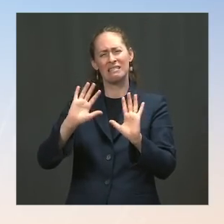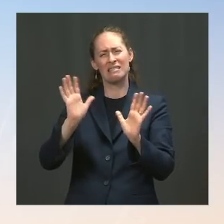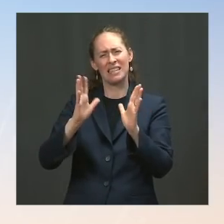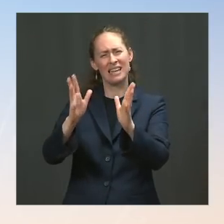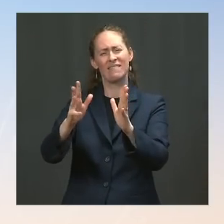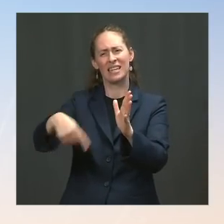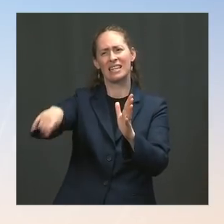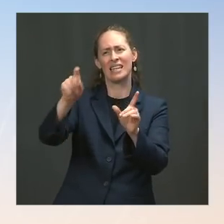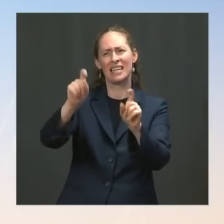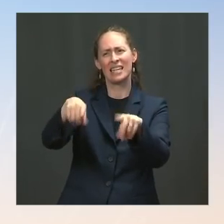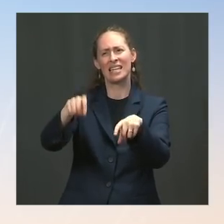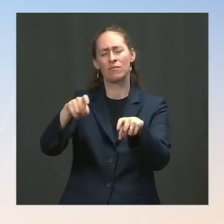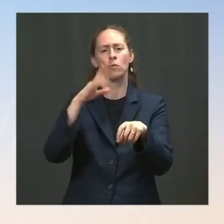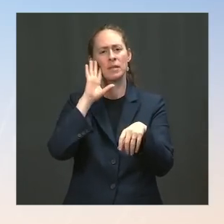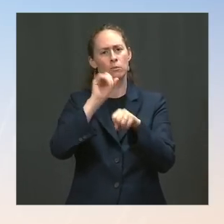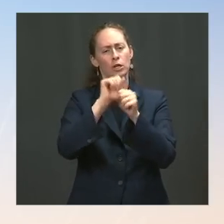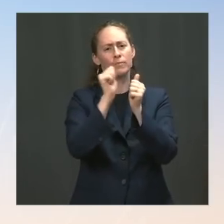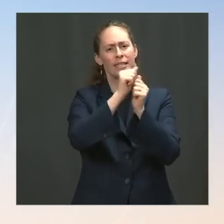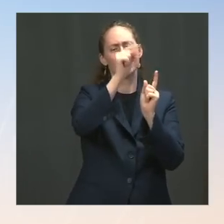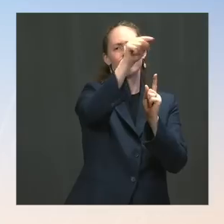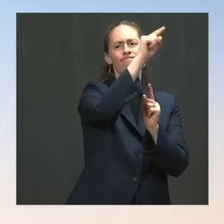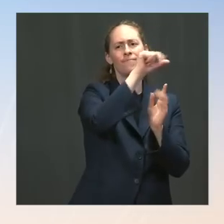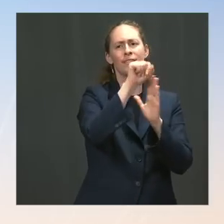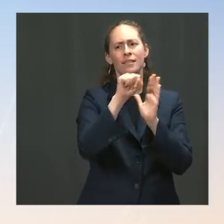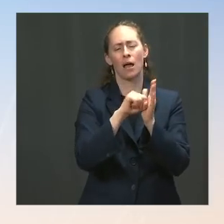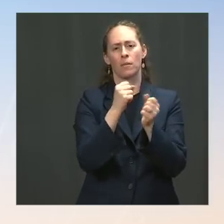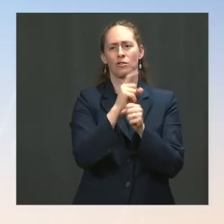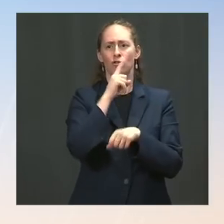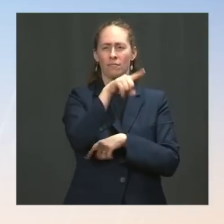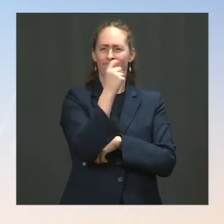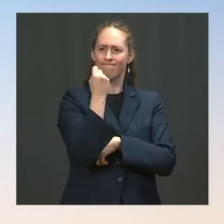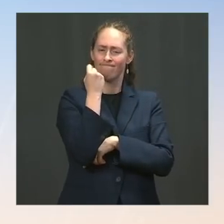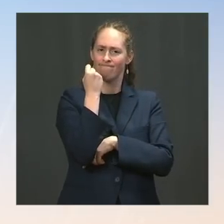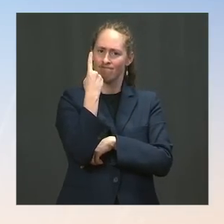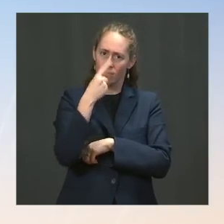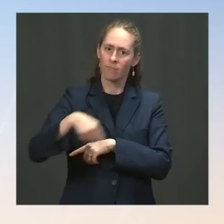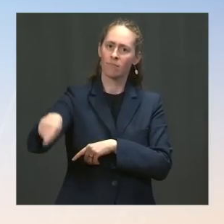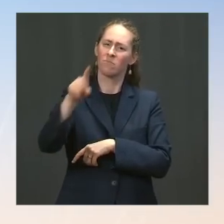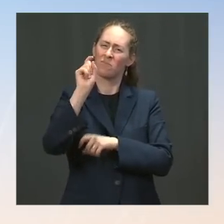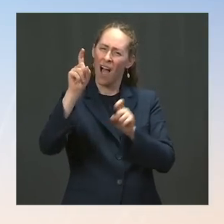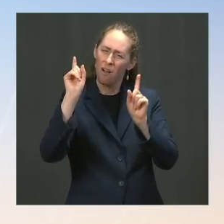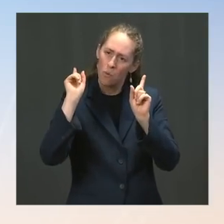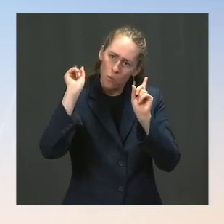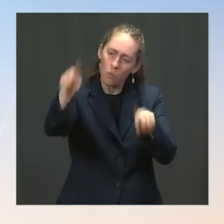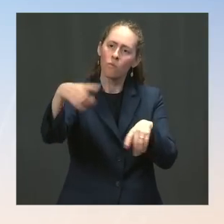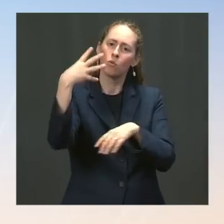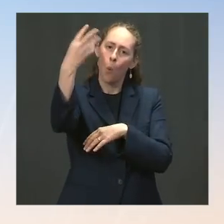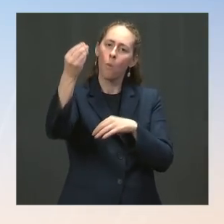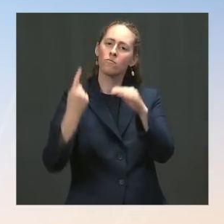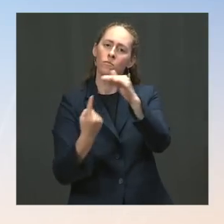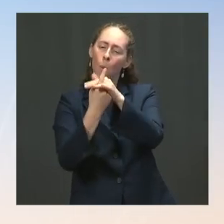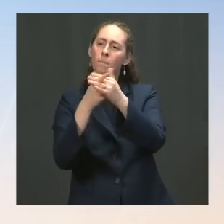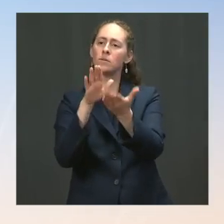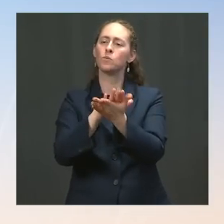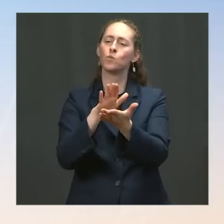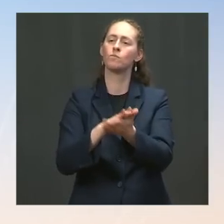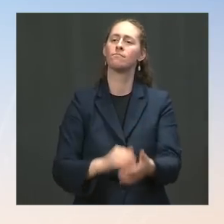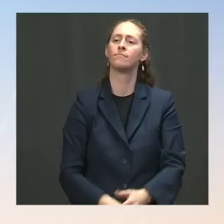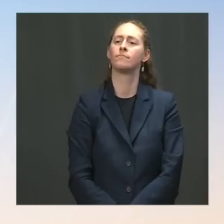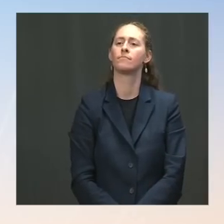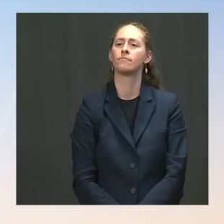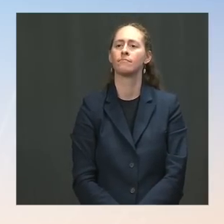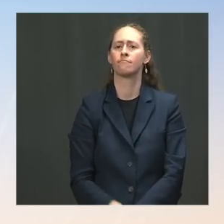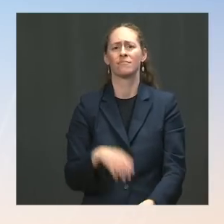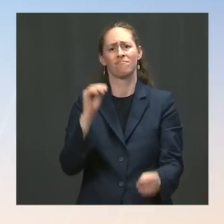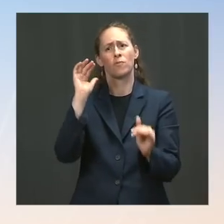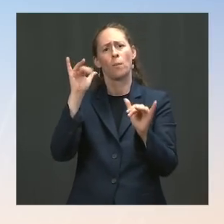important it is to make sure students are getting into school. And my hope is that students go into schools in those communities as well. But if we're starting to notice that students are not going in because they don't